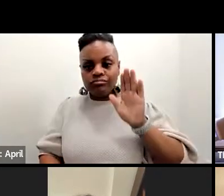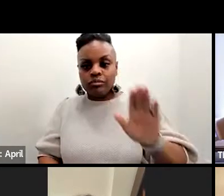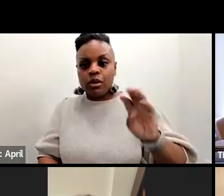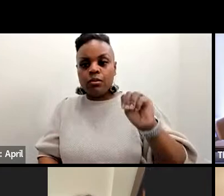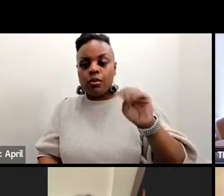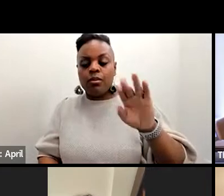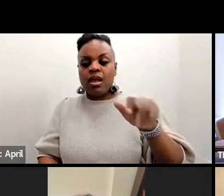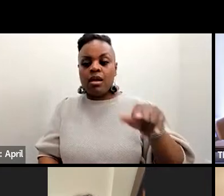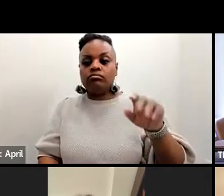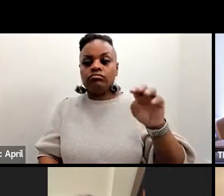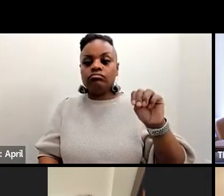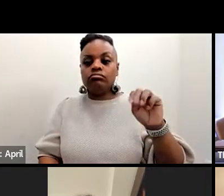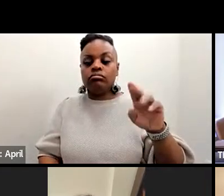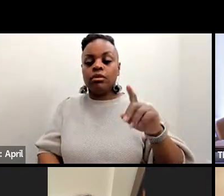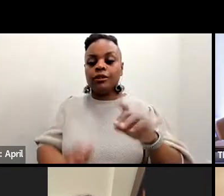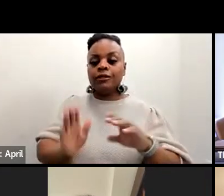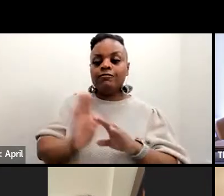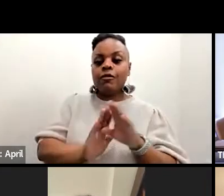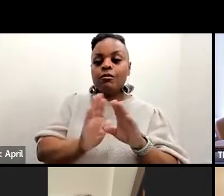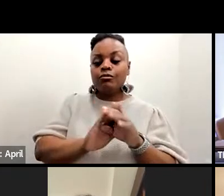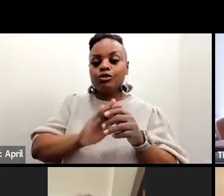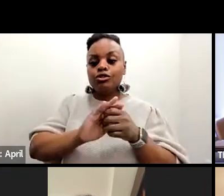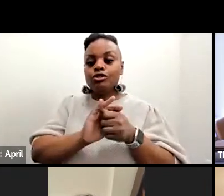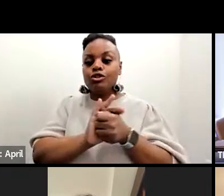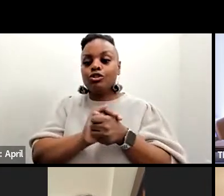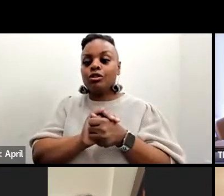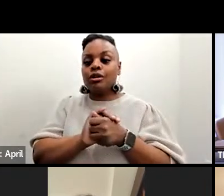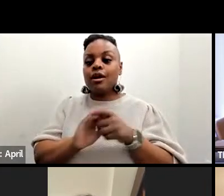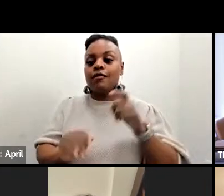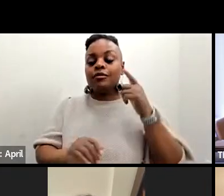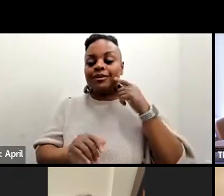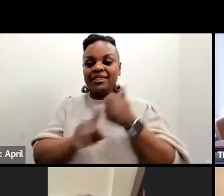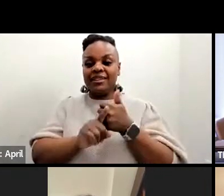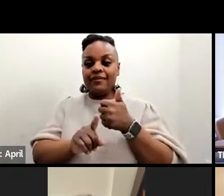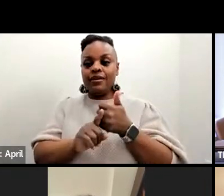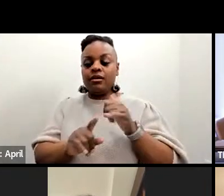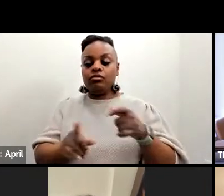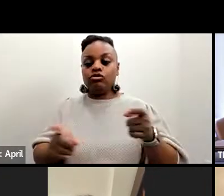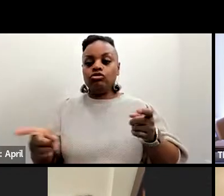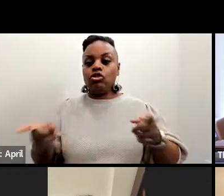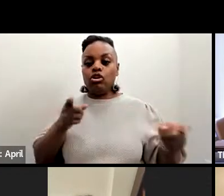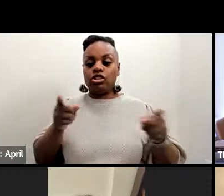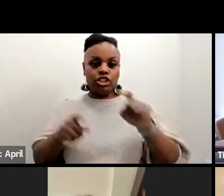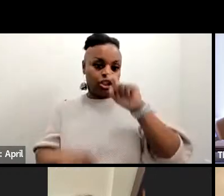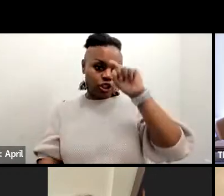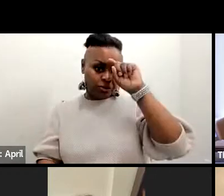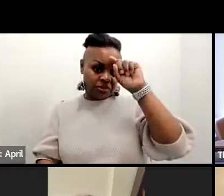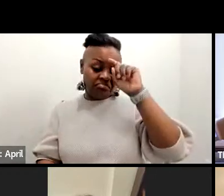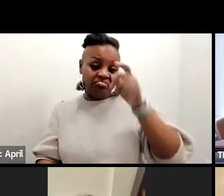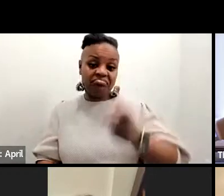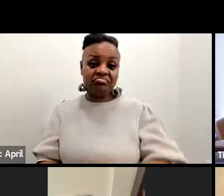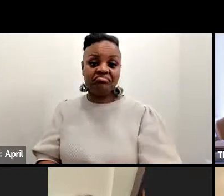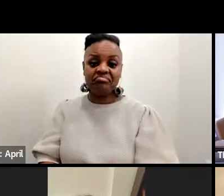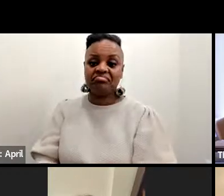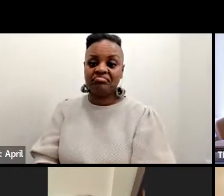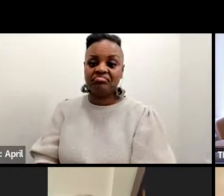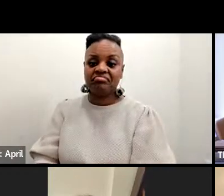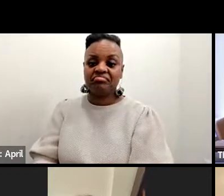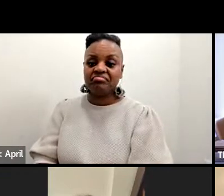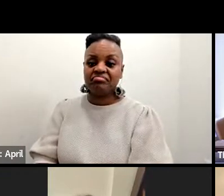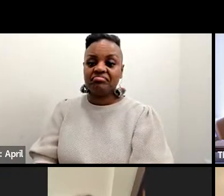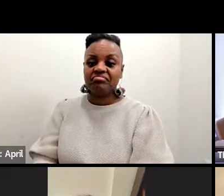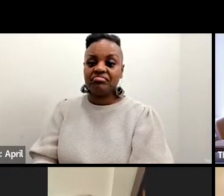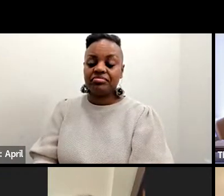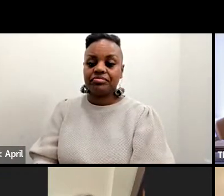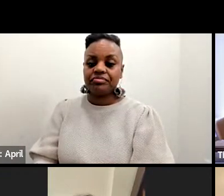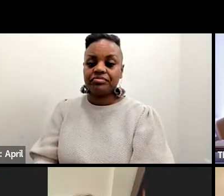itself. It was also quite diffuse, you know, depending on kind of the moment of repression. the authors of this book show very well how the ideology